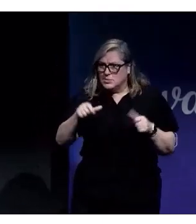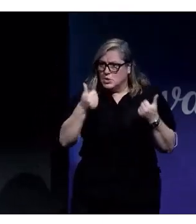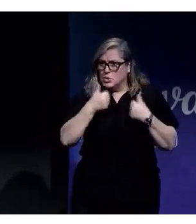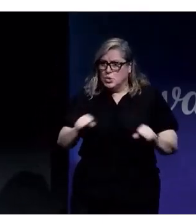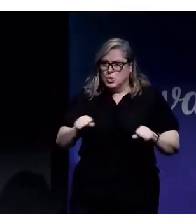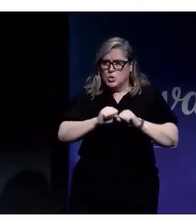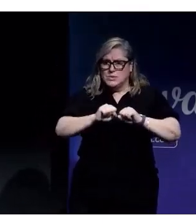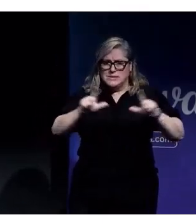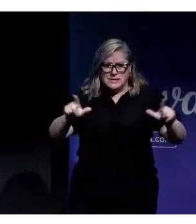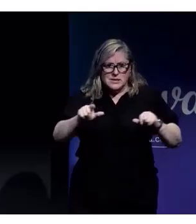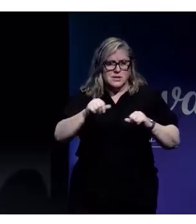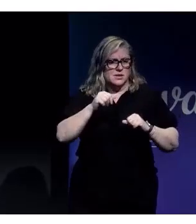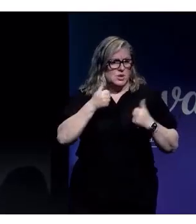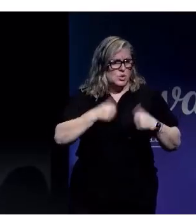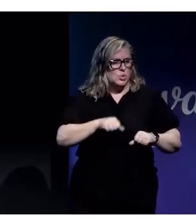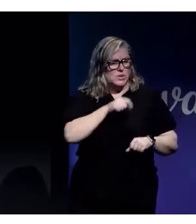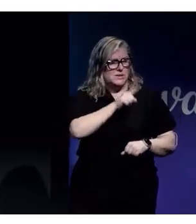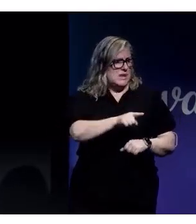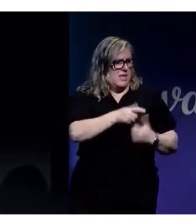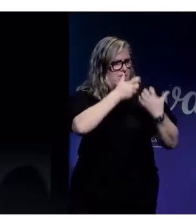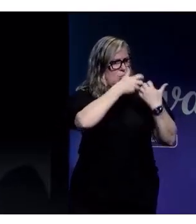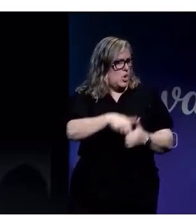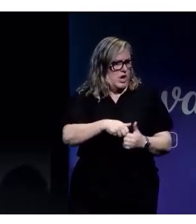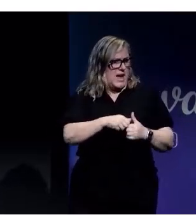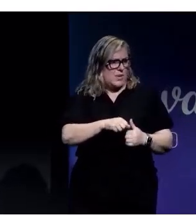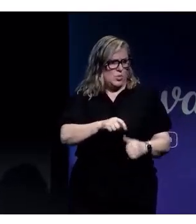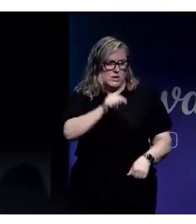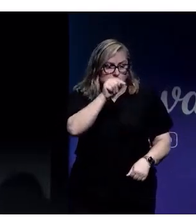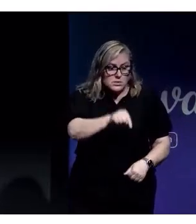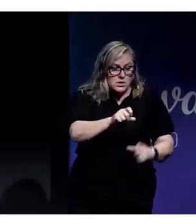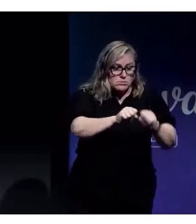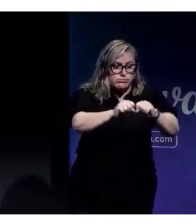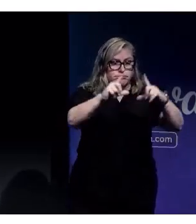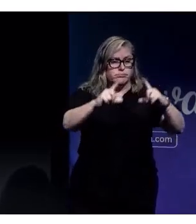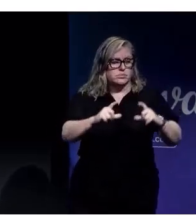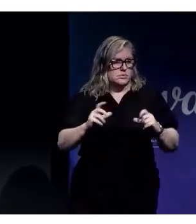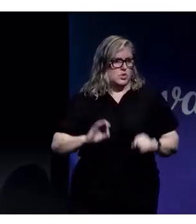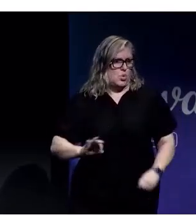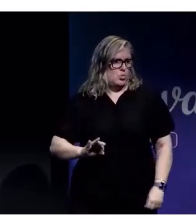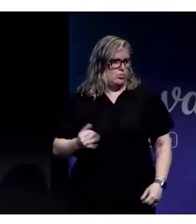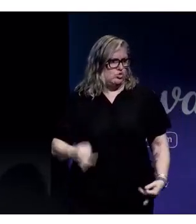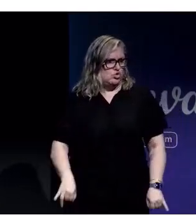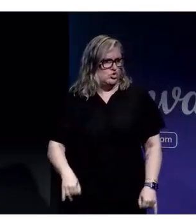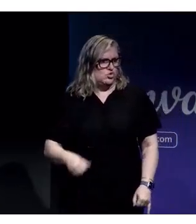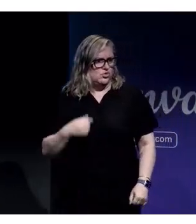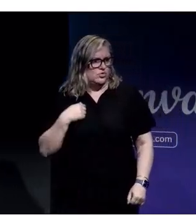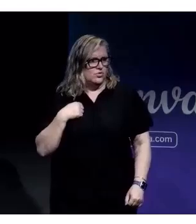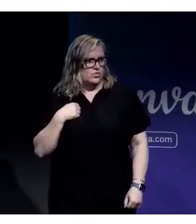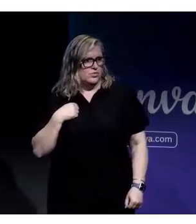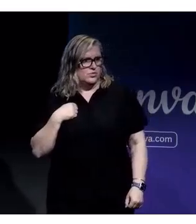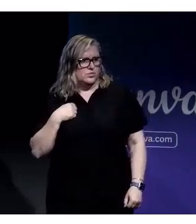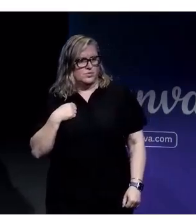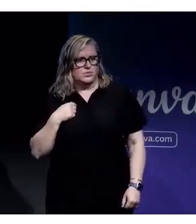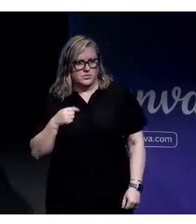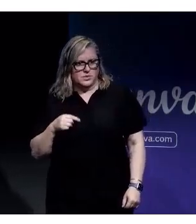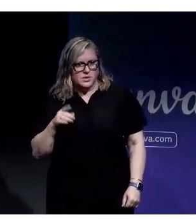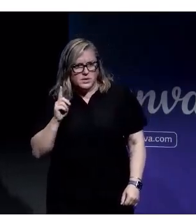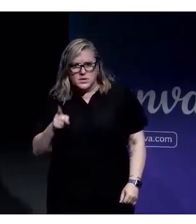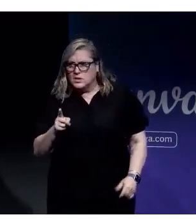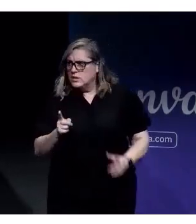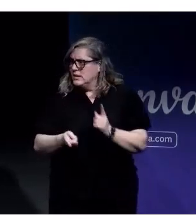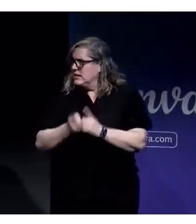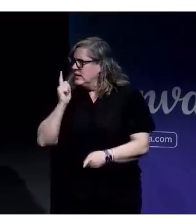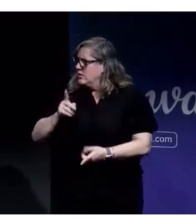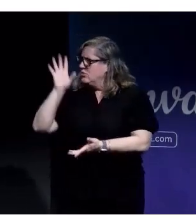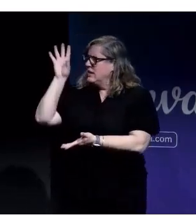will know about it, they'll figure it out, they'll do the thing. No, I was wrong. Did you get that? Did you